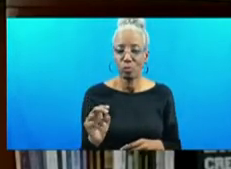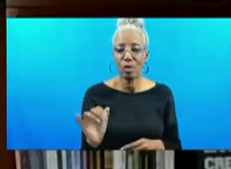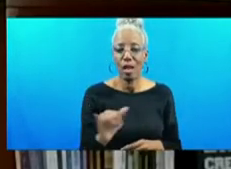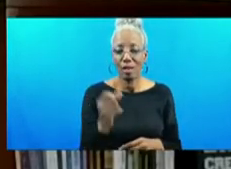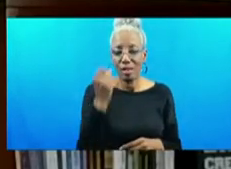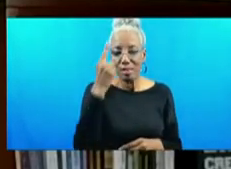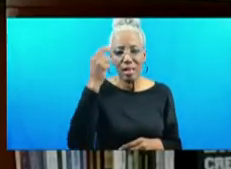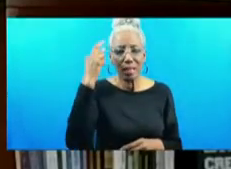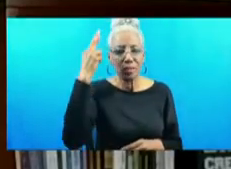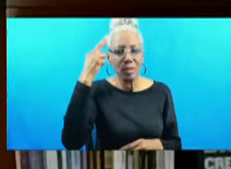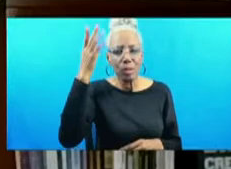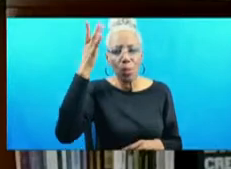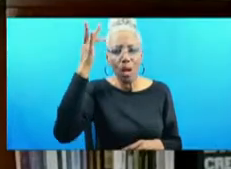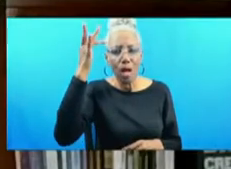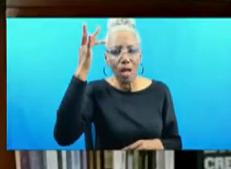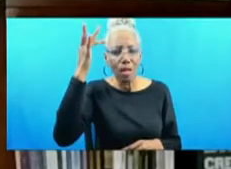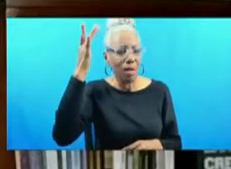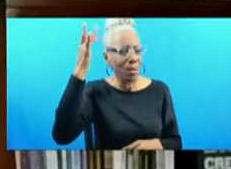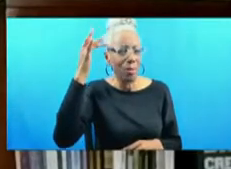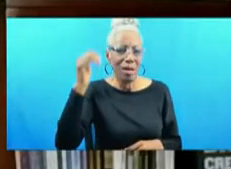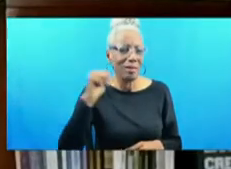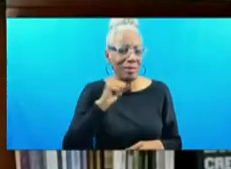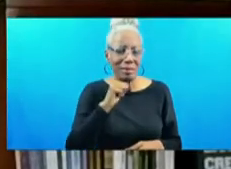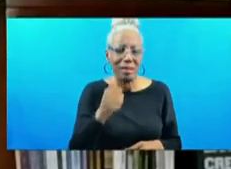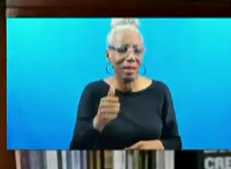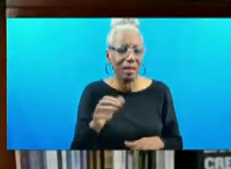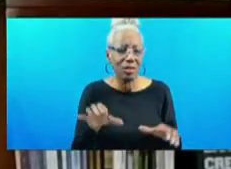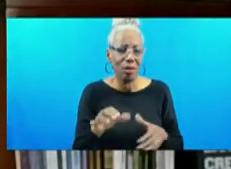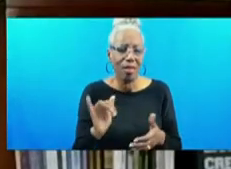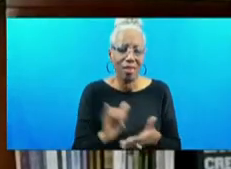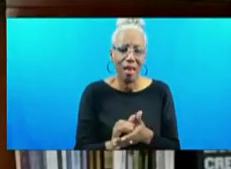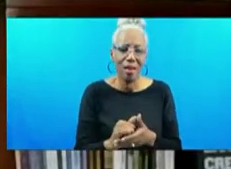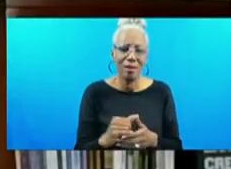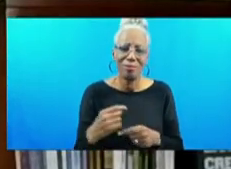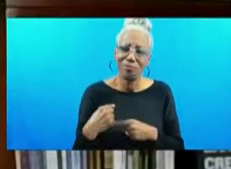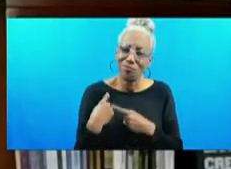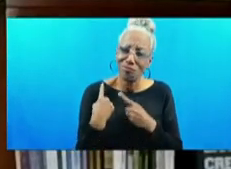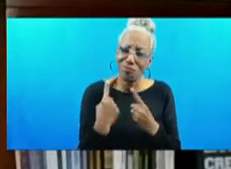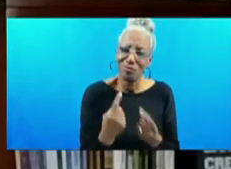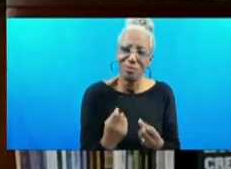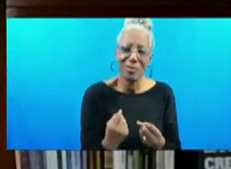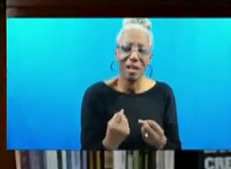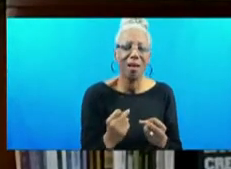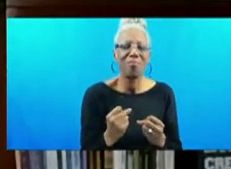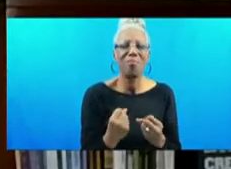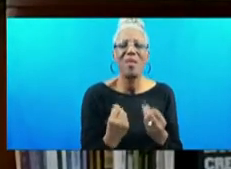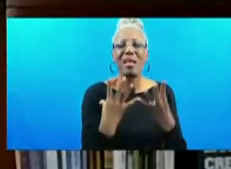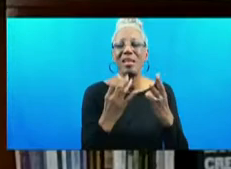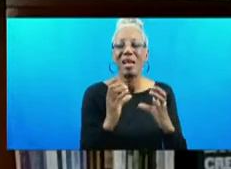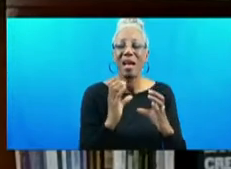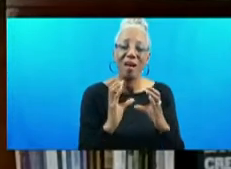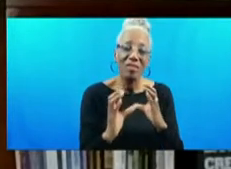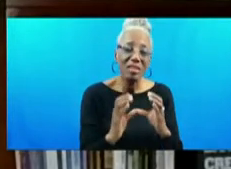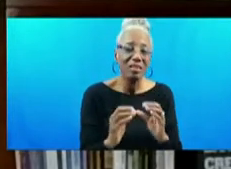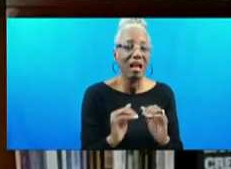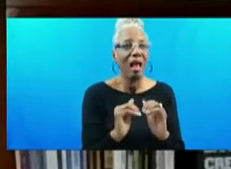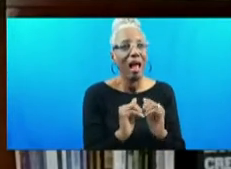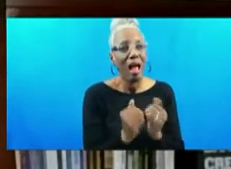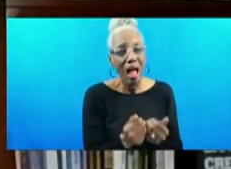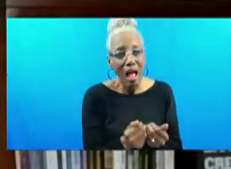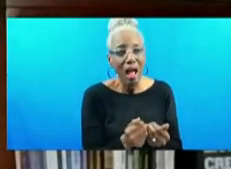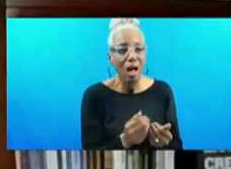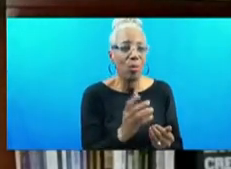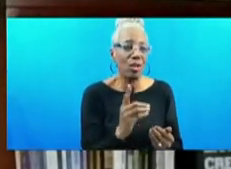We've had more than enough conversations about, you know, how do we do it? You know, who do we need to help us do it? Who